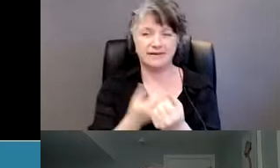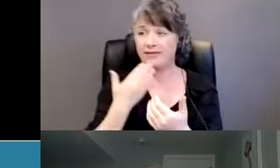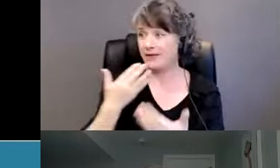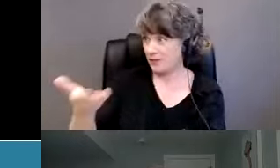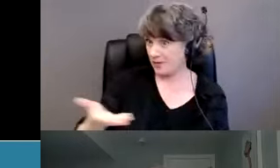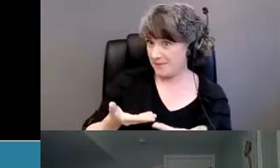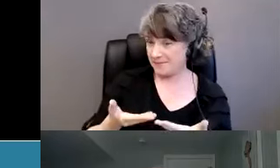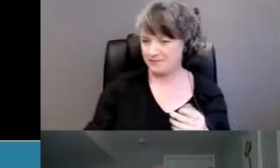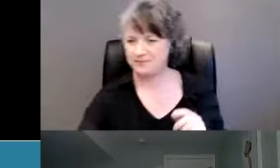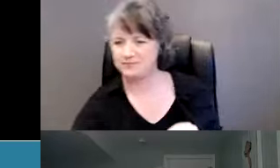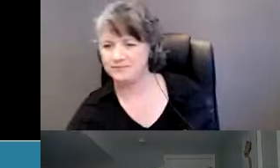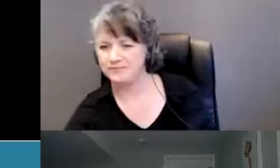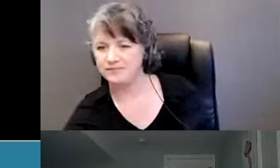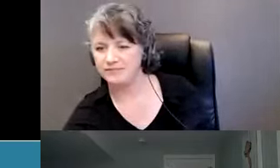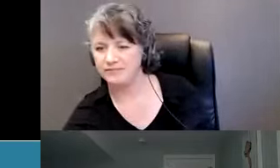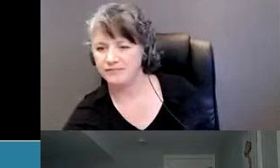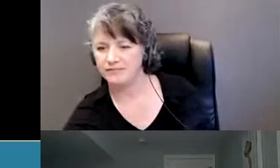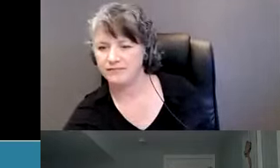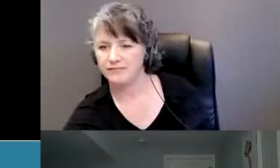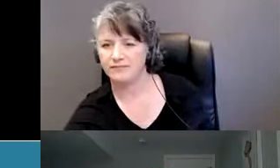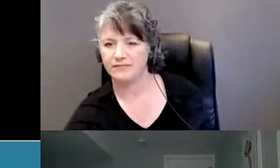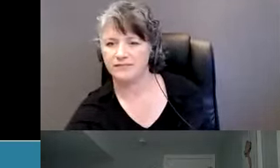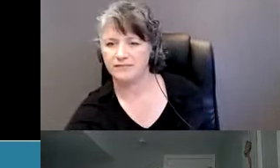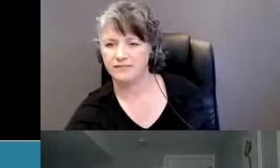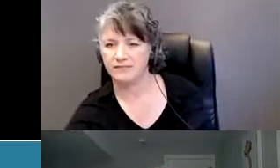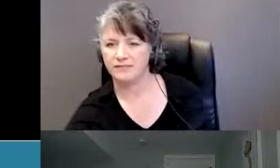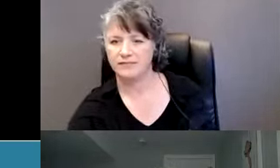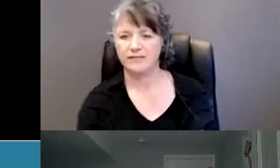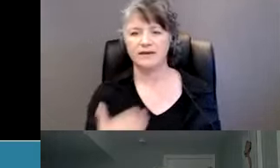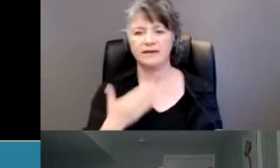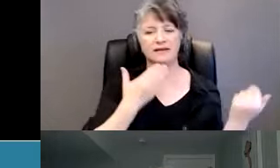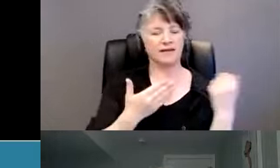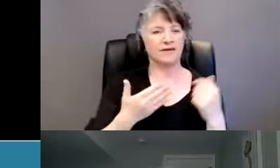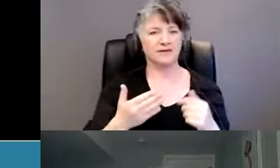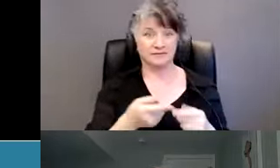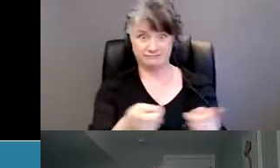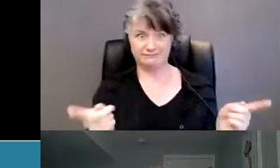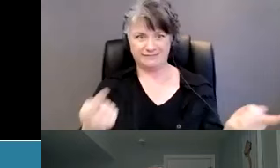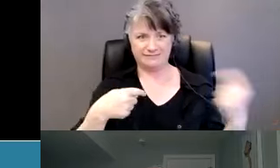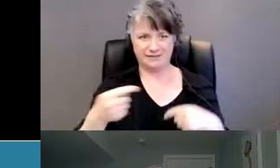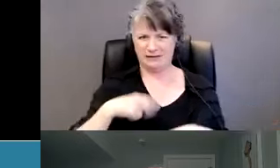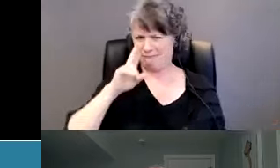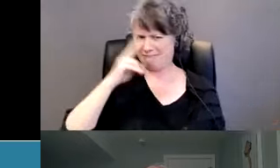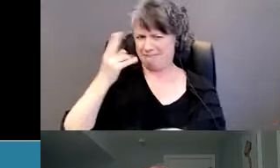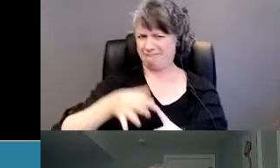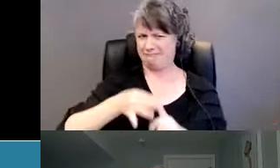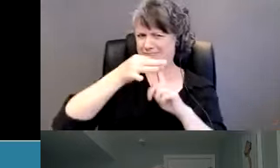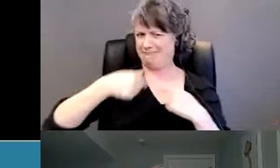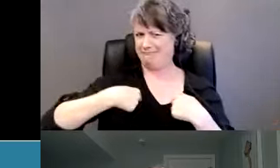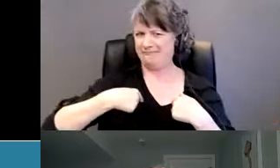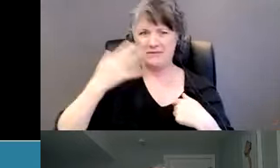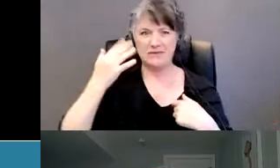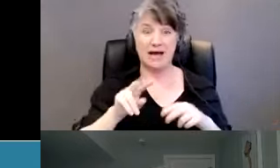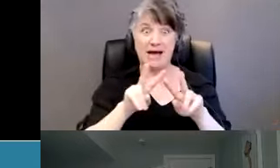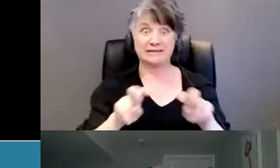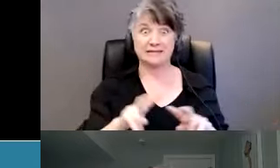Mary. And thank you everyone for attending today. I am kind of the oddball here because I actually don't do any assessments